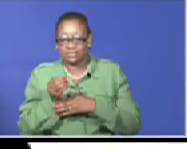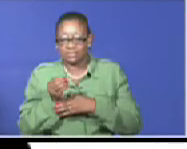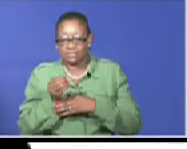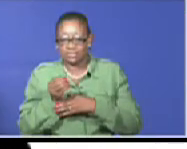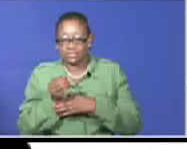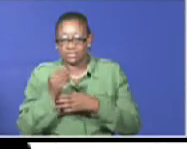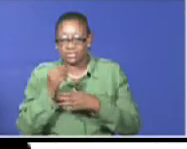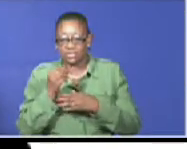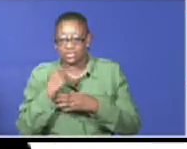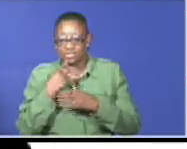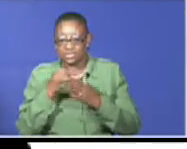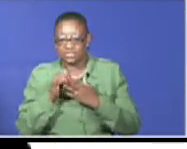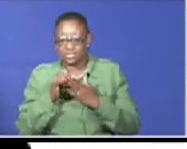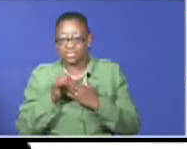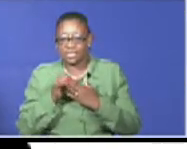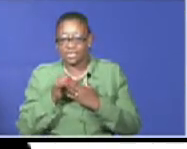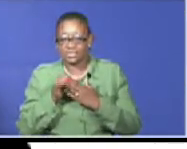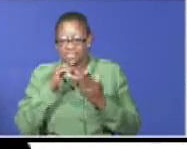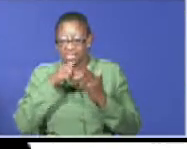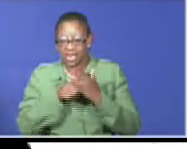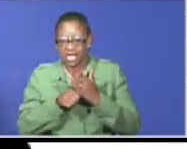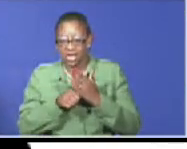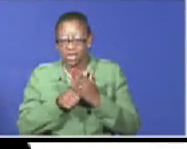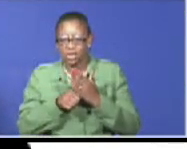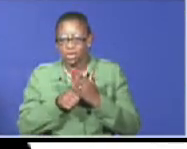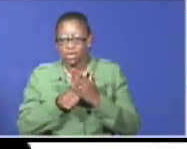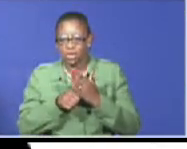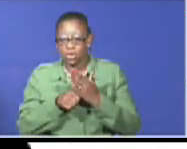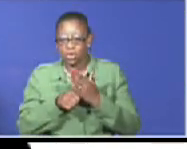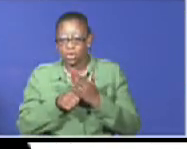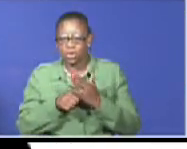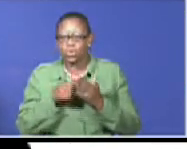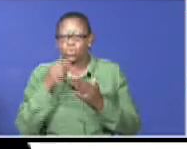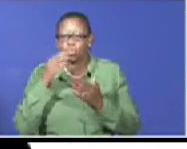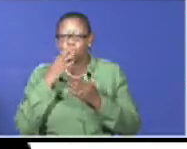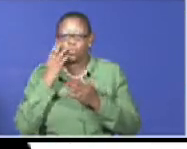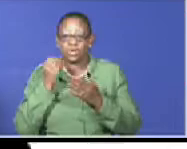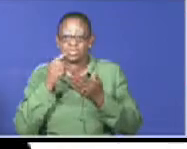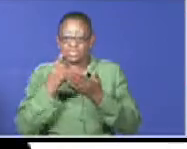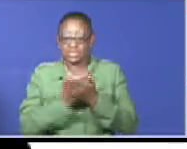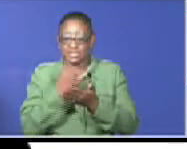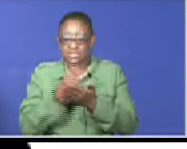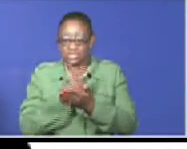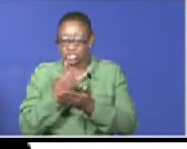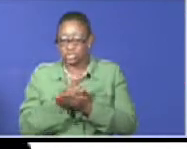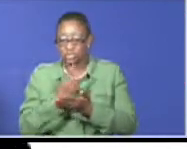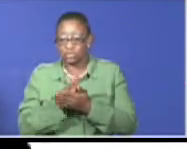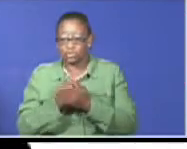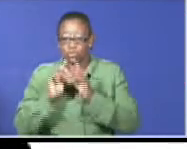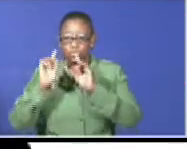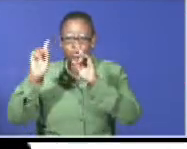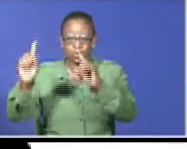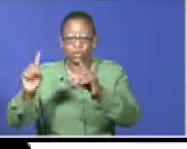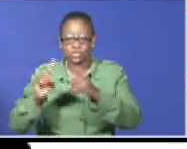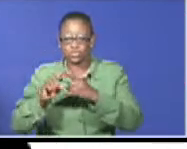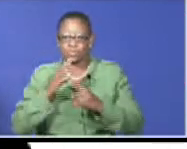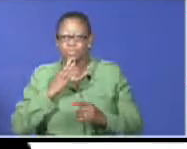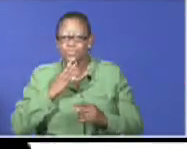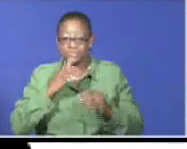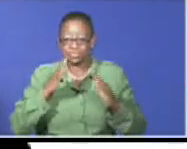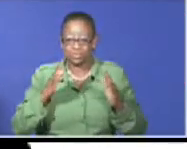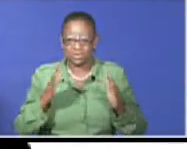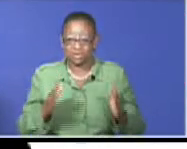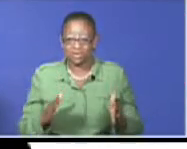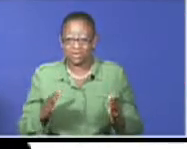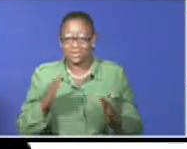I didn't let you know. I did not see the letter. There was no discussion about any such letter going to the speaker